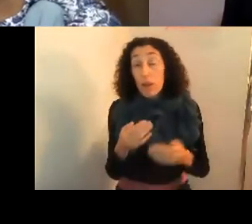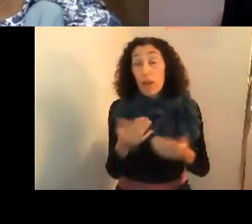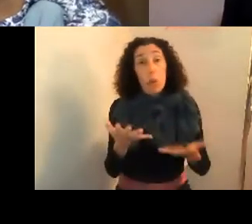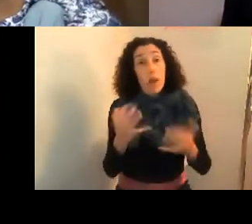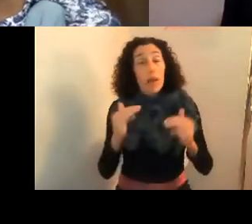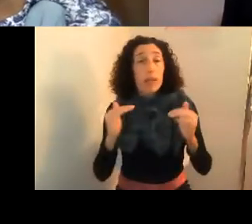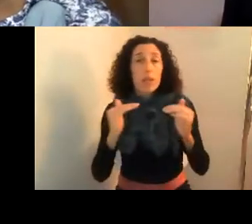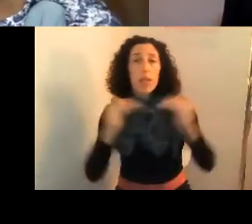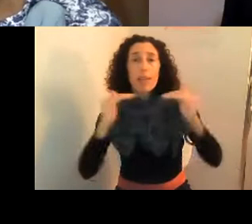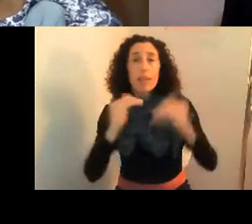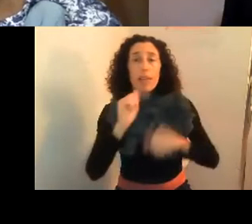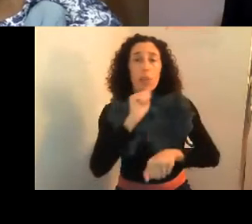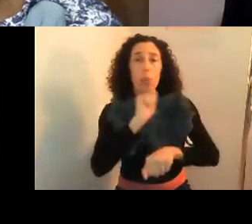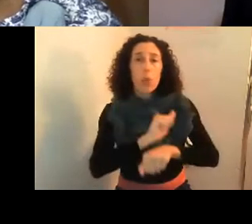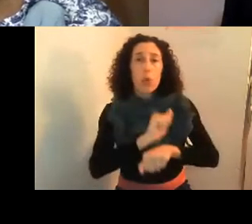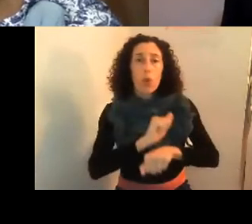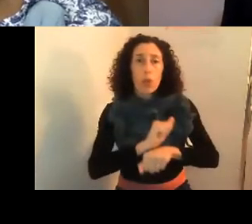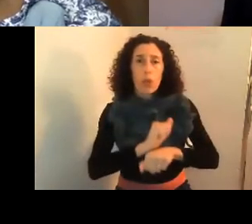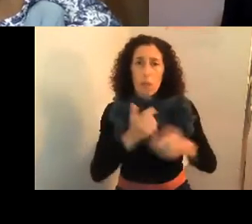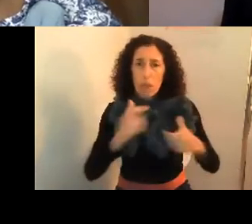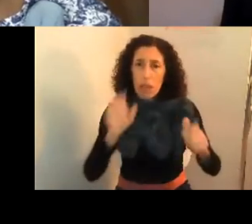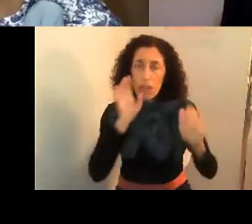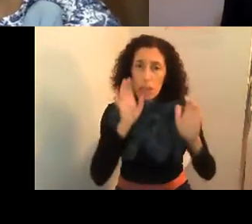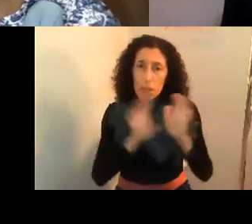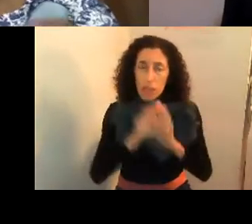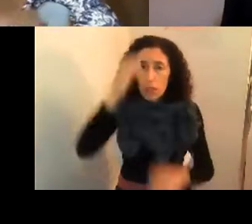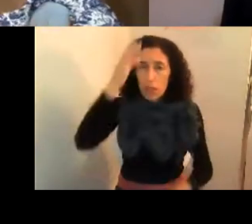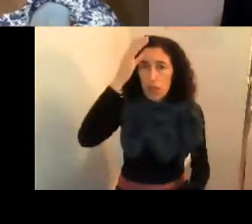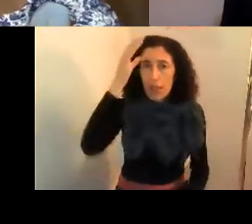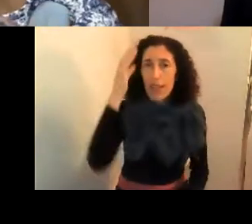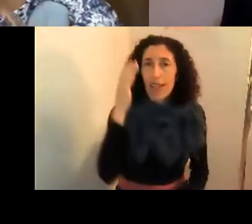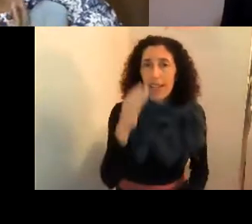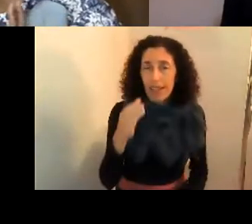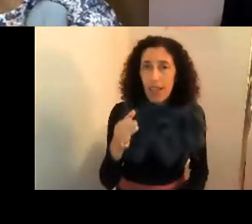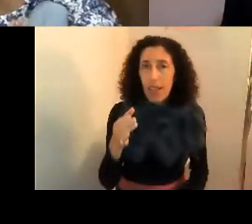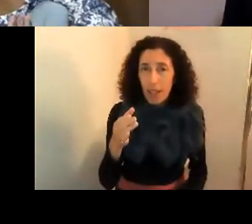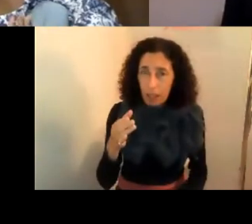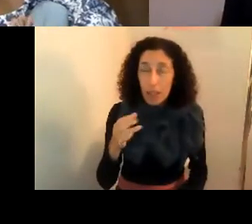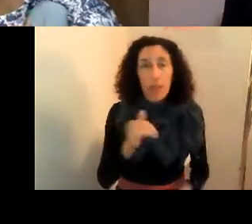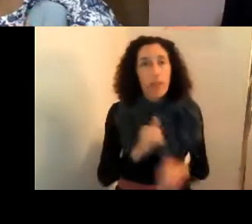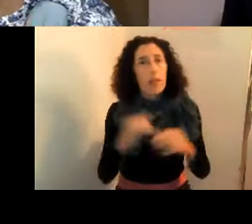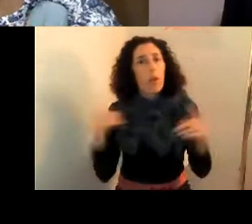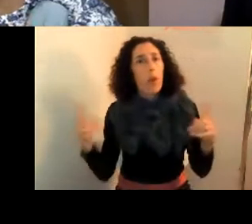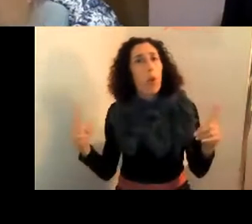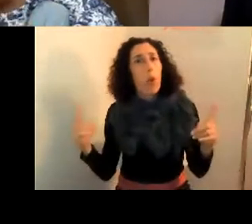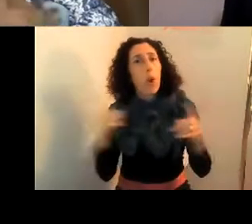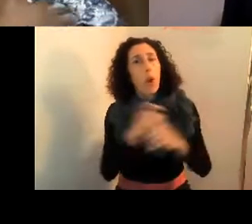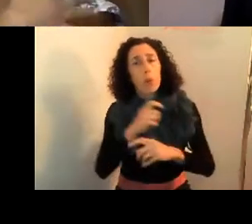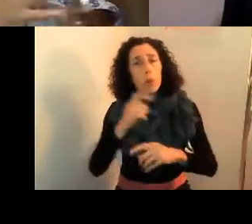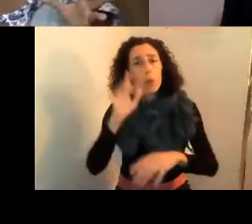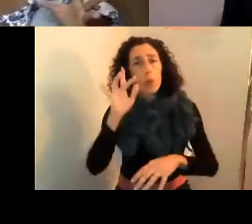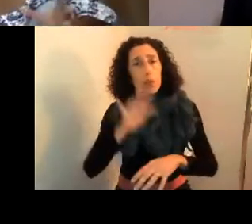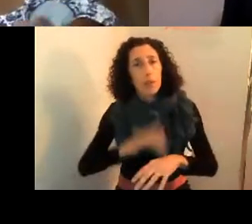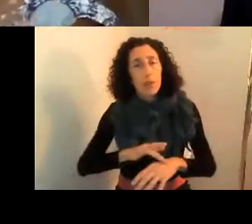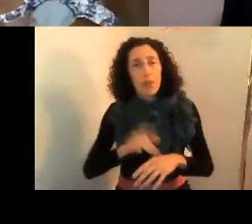conversations and actionable steps towards healing, and healing from the inside out. that there needs to